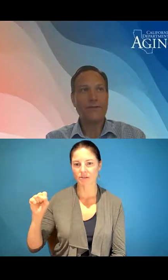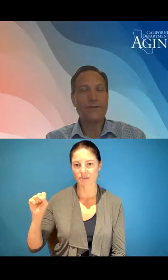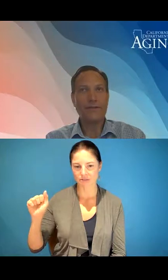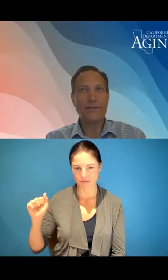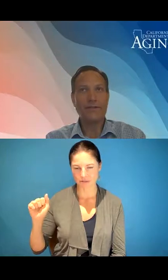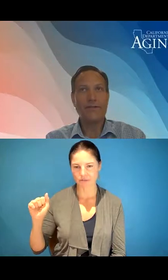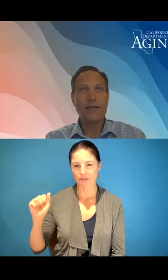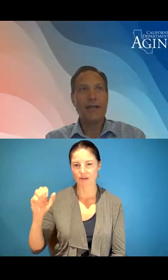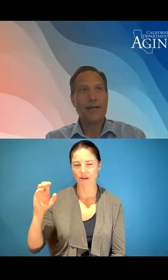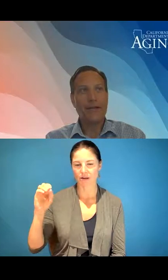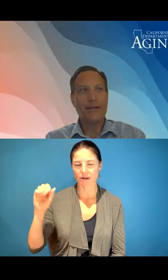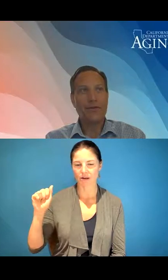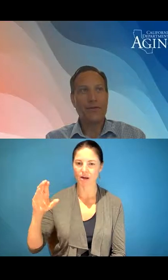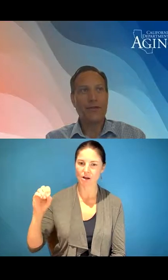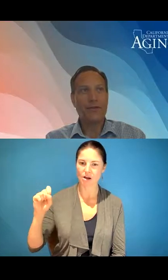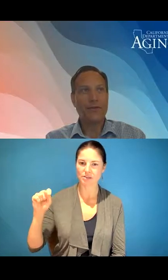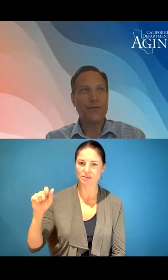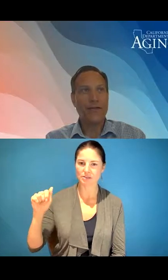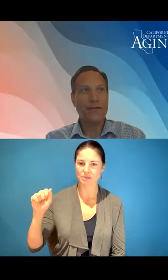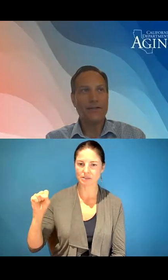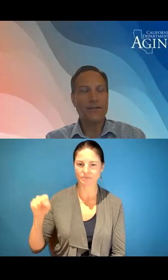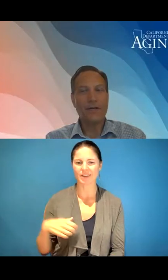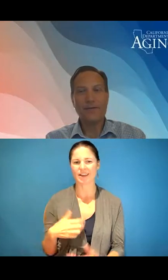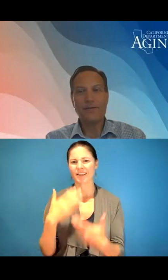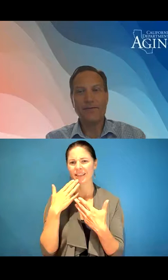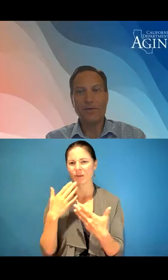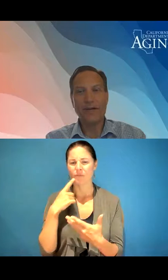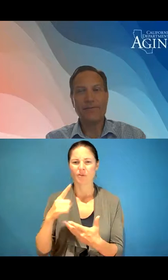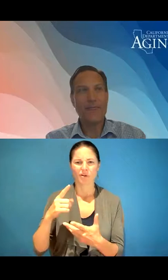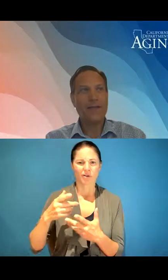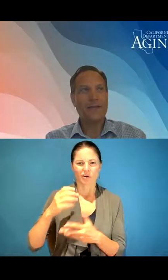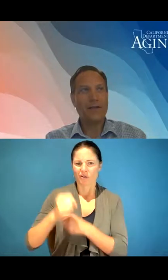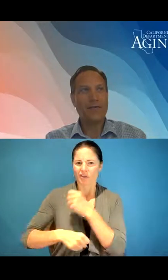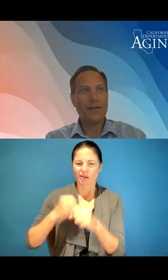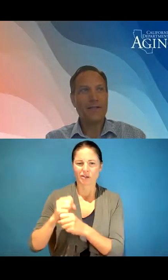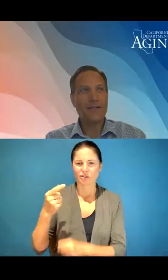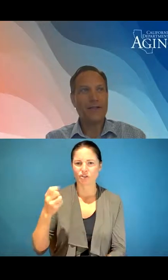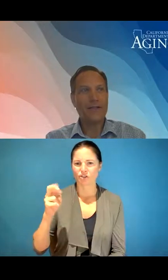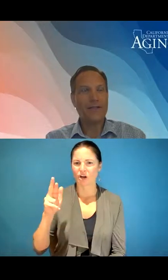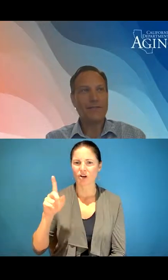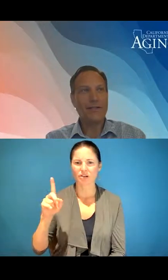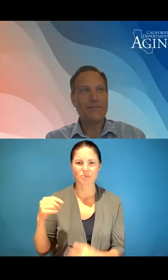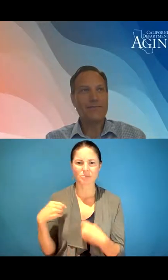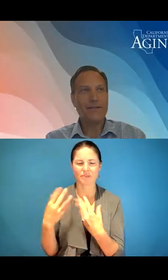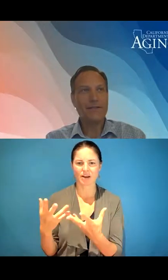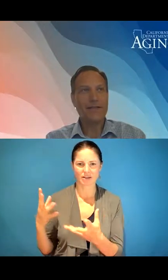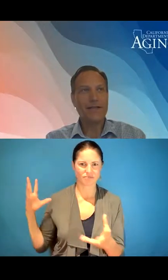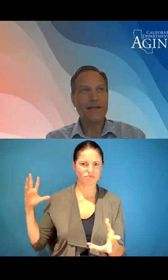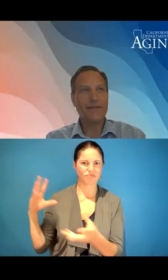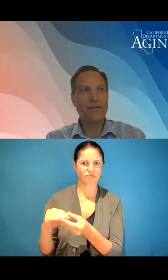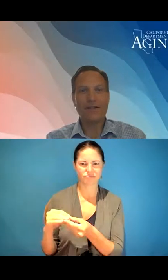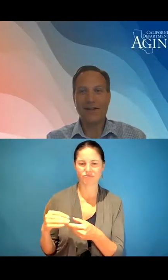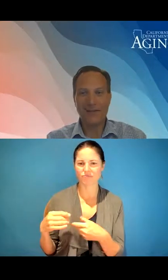of the years of service that Daryl Kelch had provided to C4A. So really sorry to